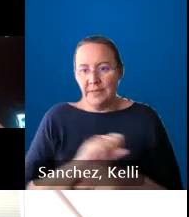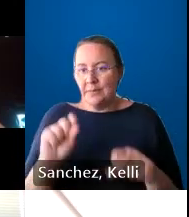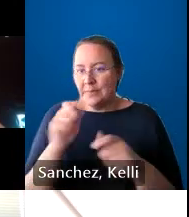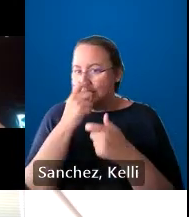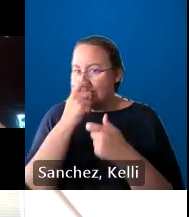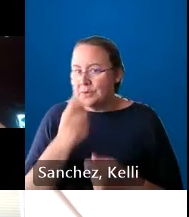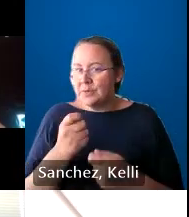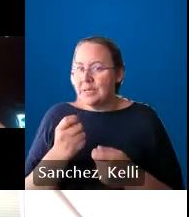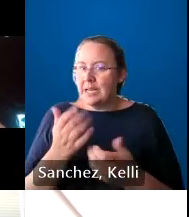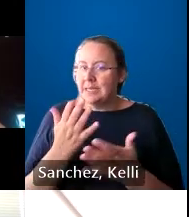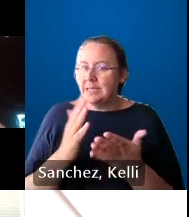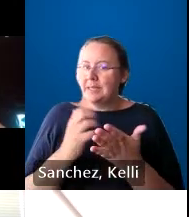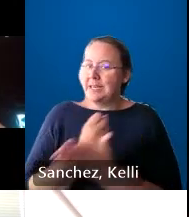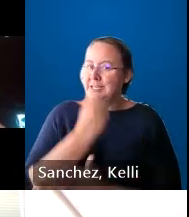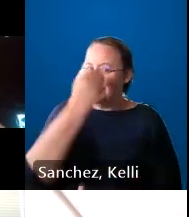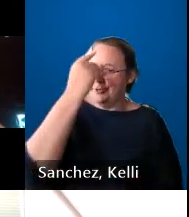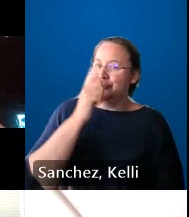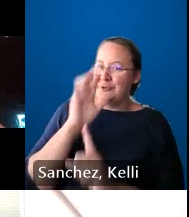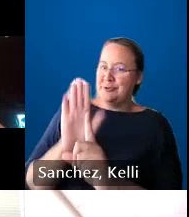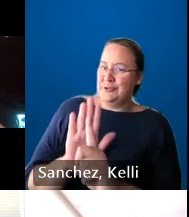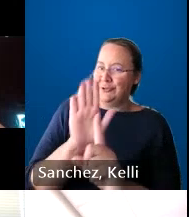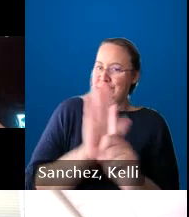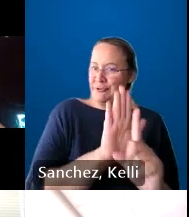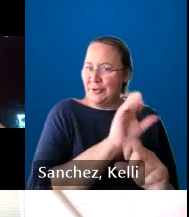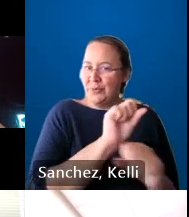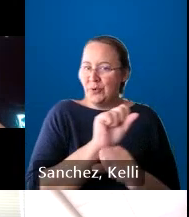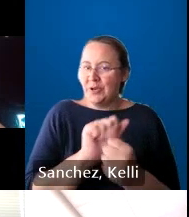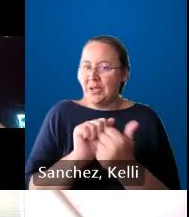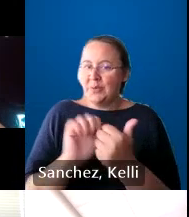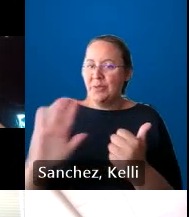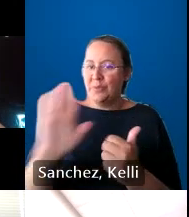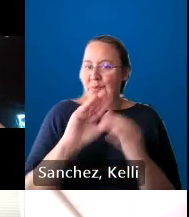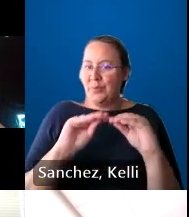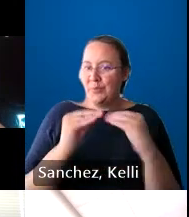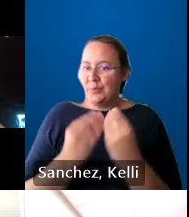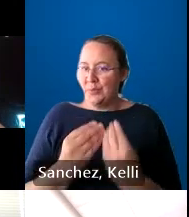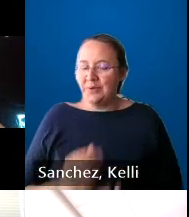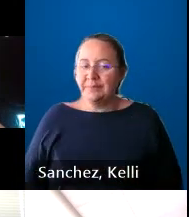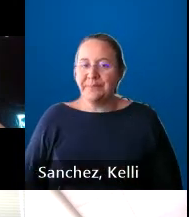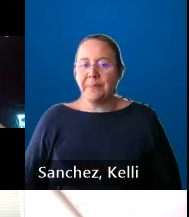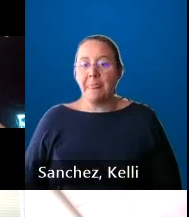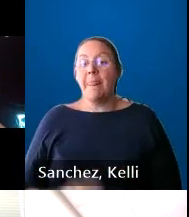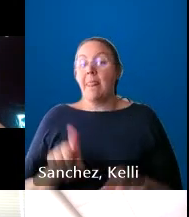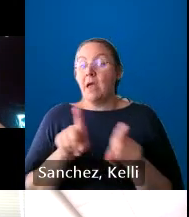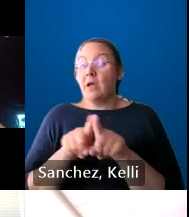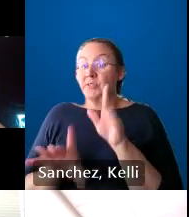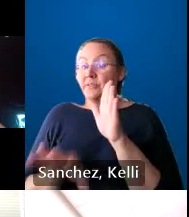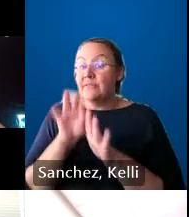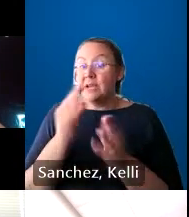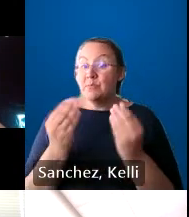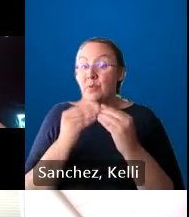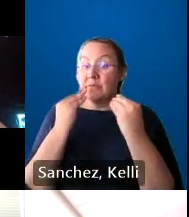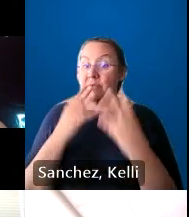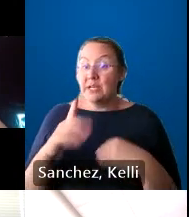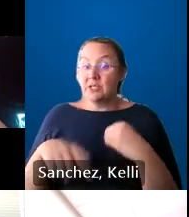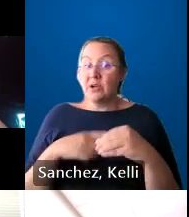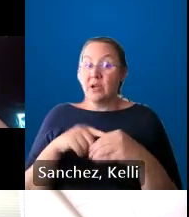interested in getting to know you and working alongside your organization. You can also go and follow us